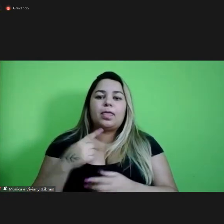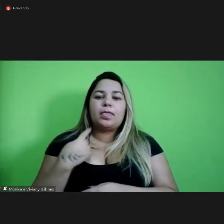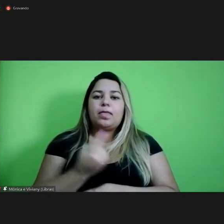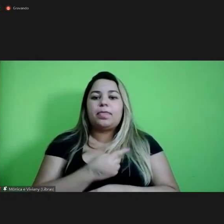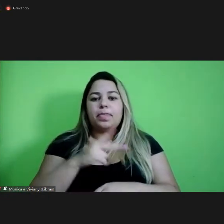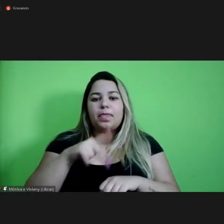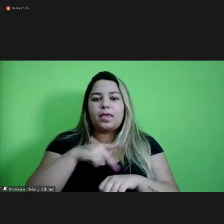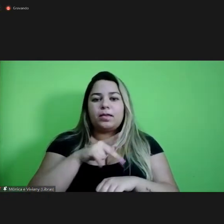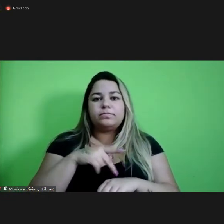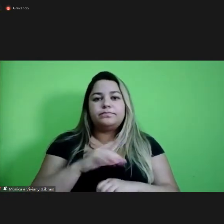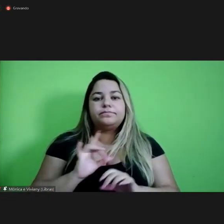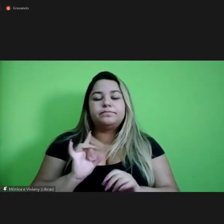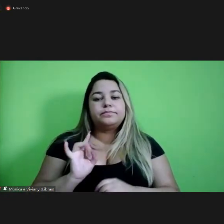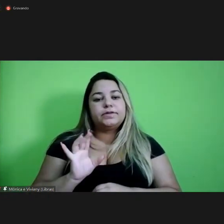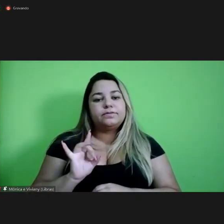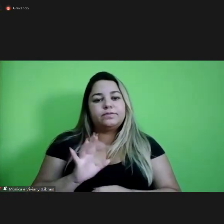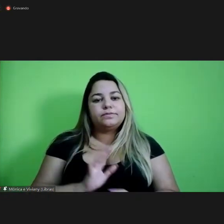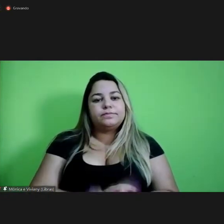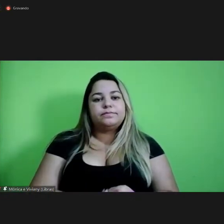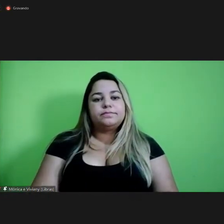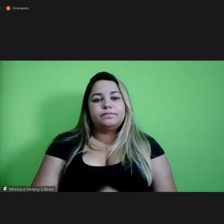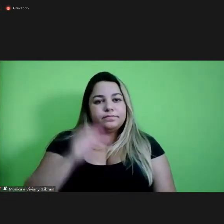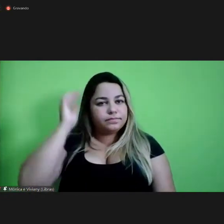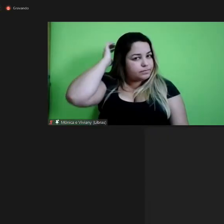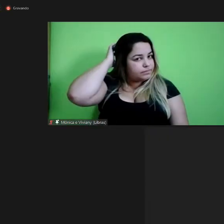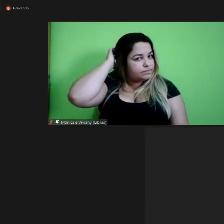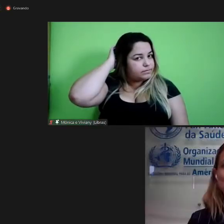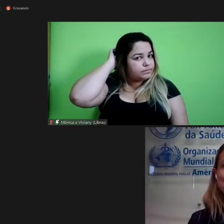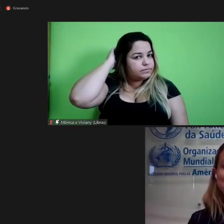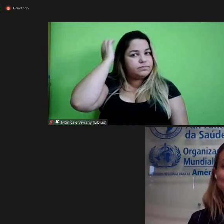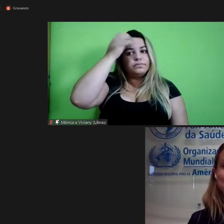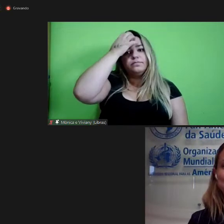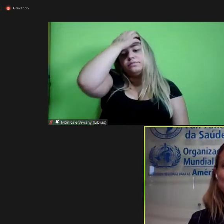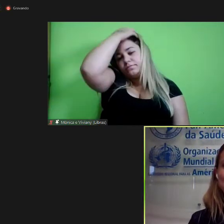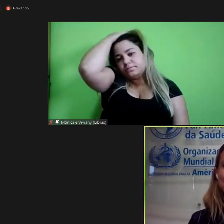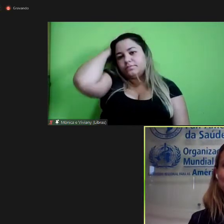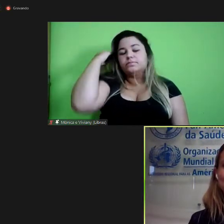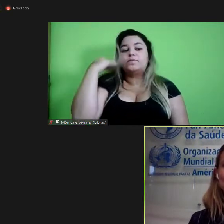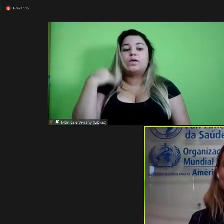cultural differences in our country. That's it. Thank you very much.